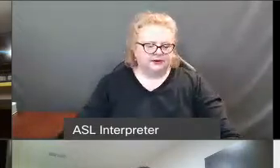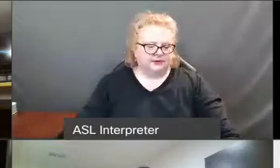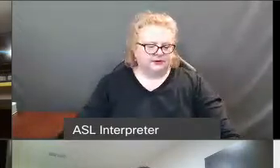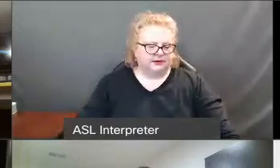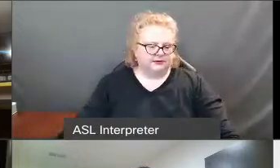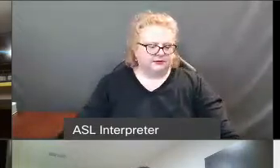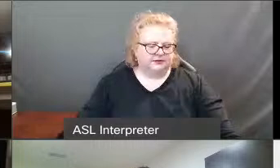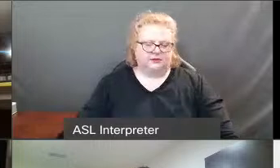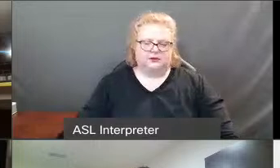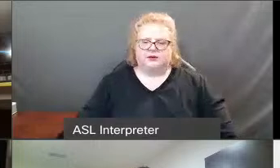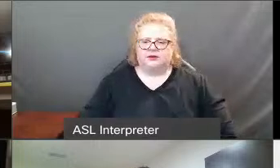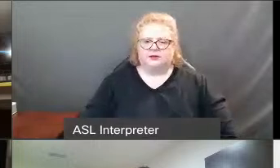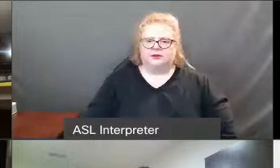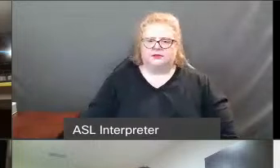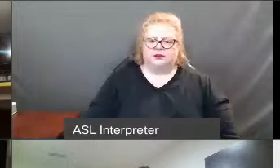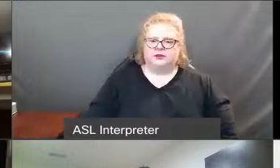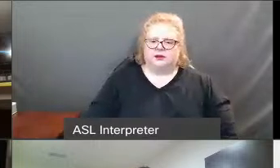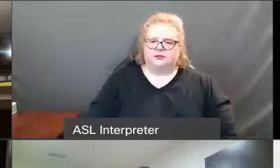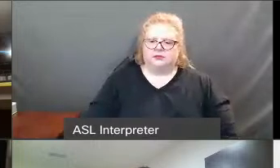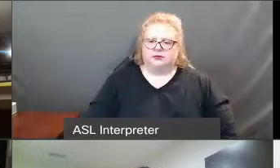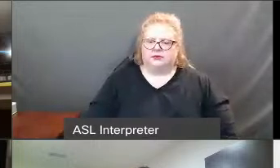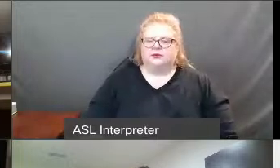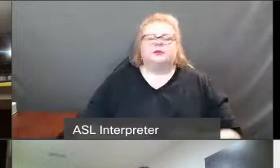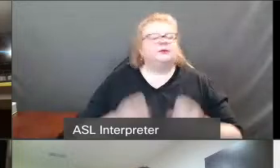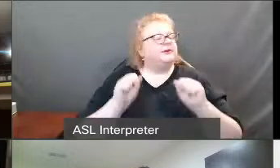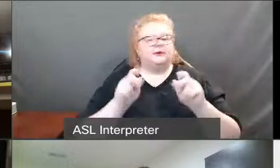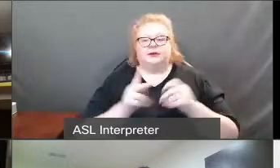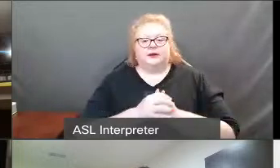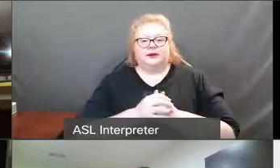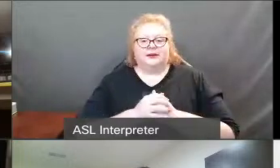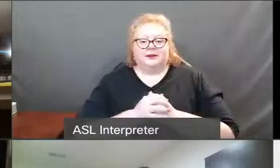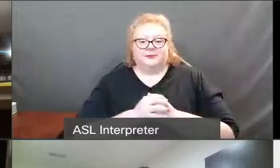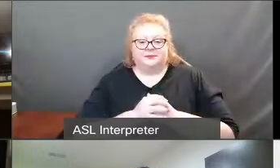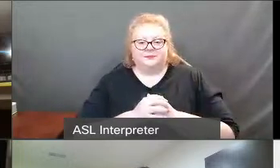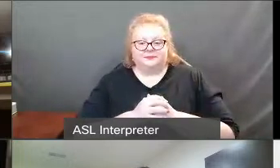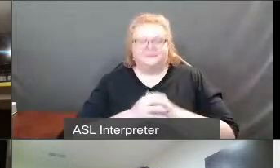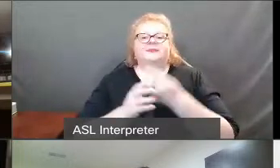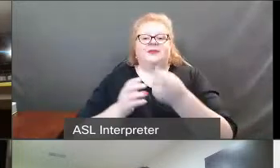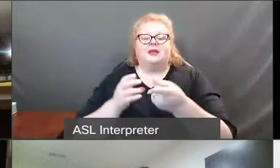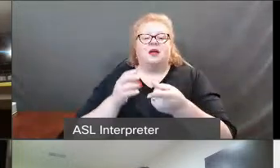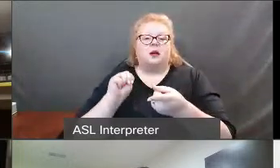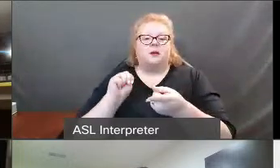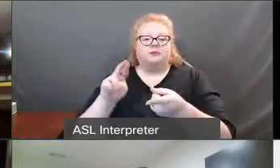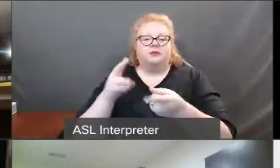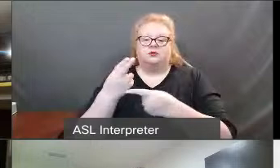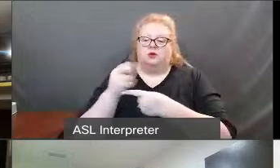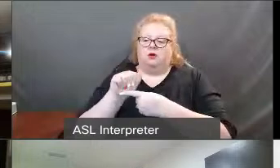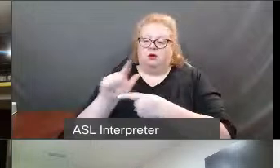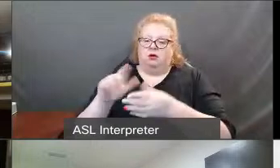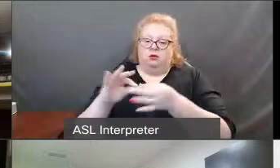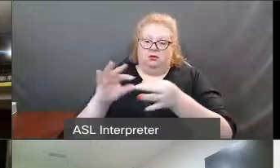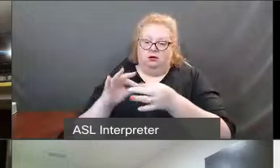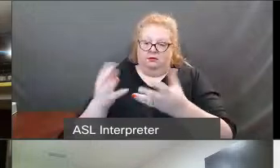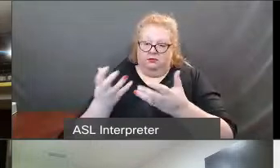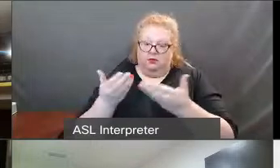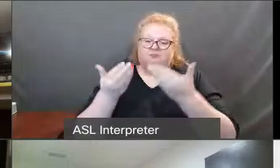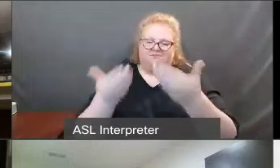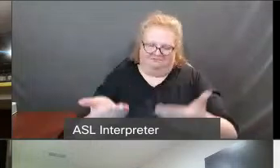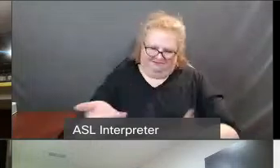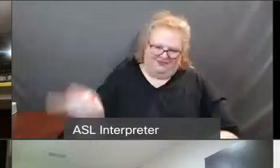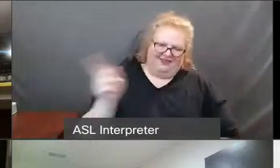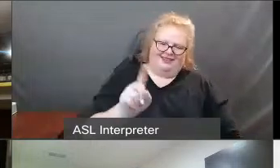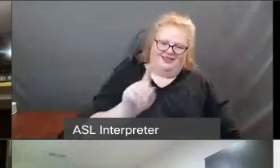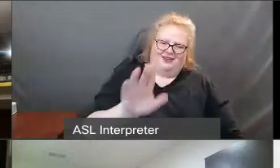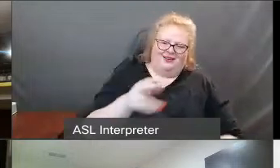Okay, hearing not, I do have a card for Wendell E. Hall. Okay, Mr. Hall, if you want to approach the podium there, state your